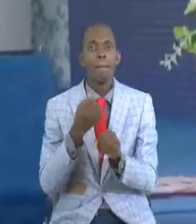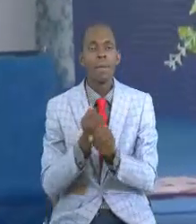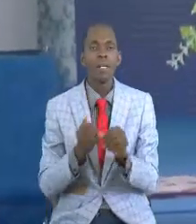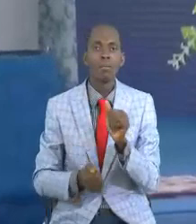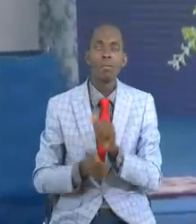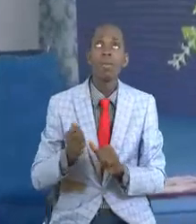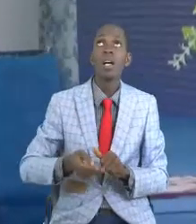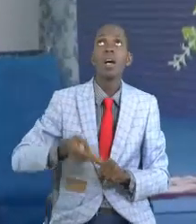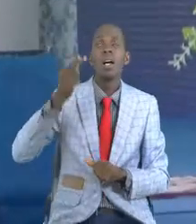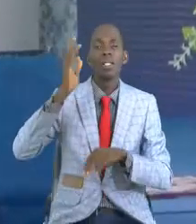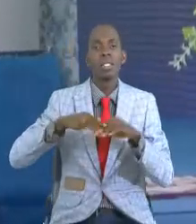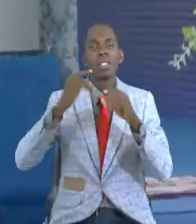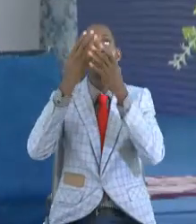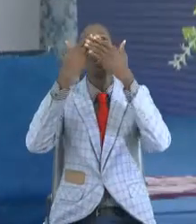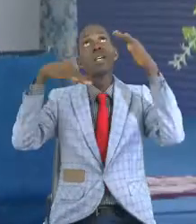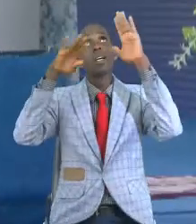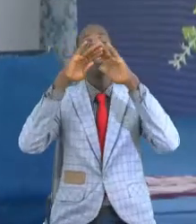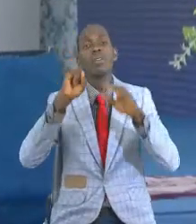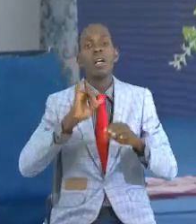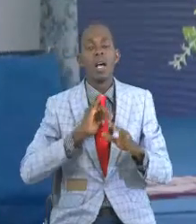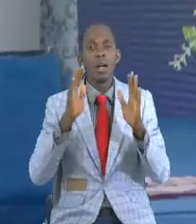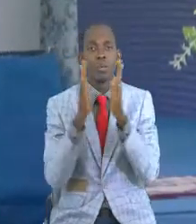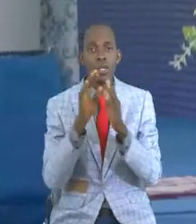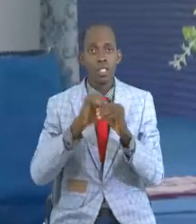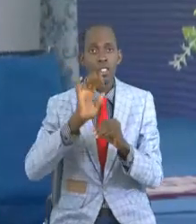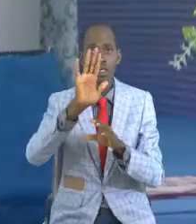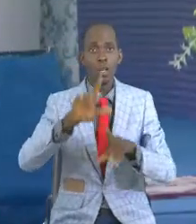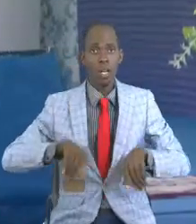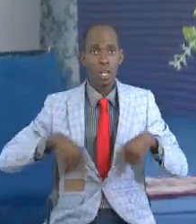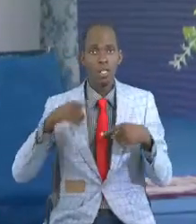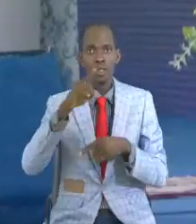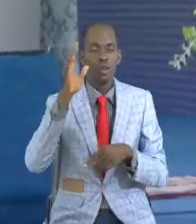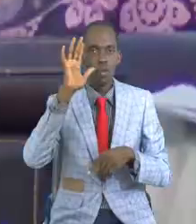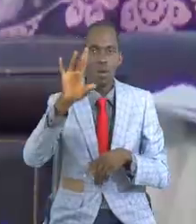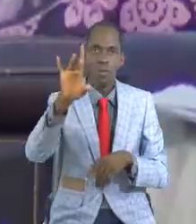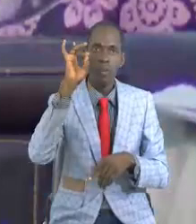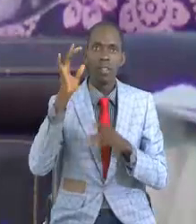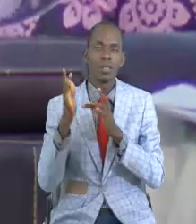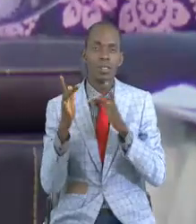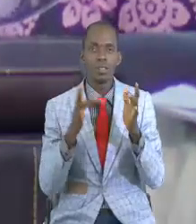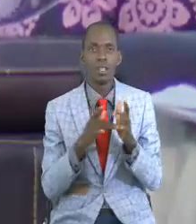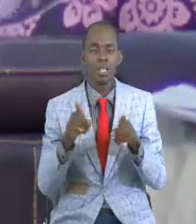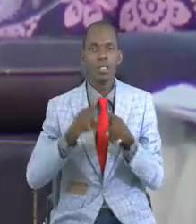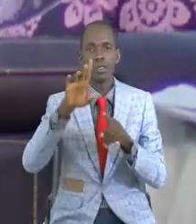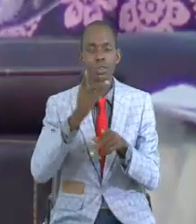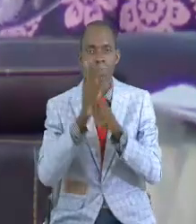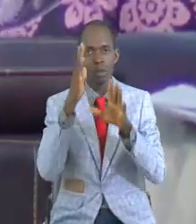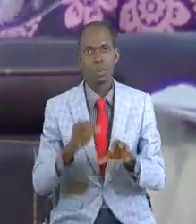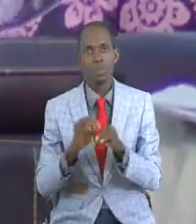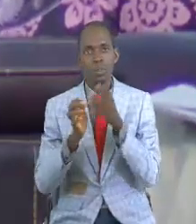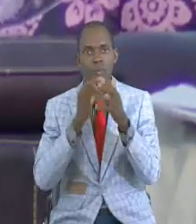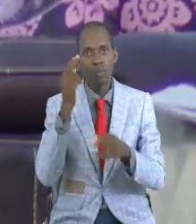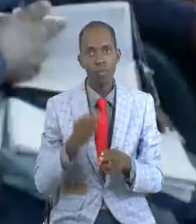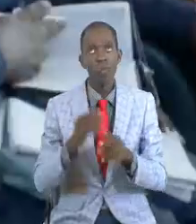the heavens. I pray in your life, you'll find him is your sustainer. He'll uphold